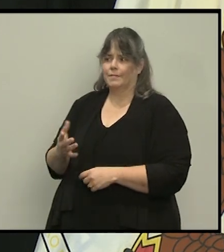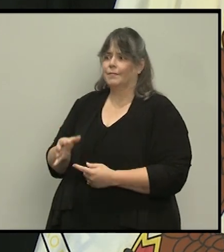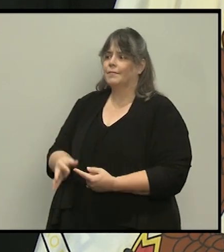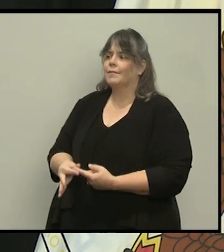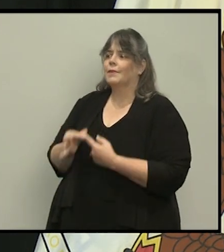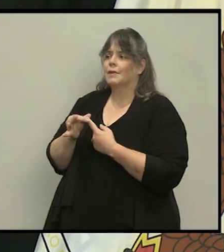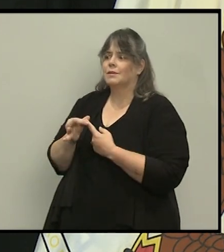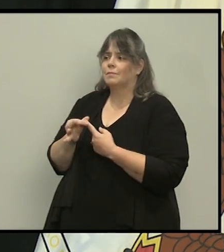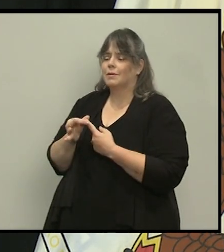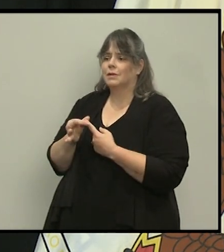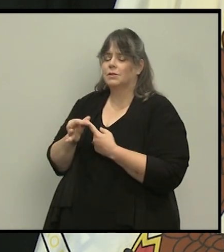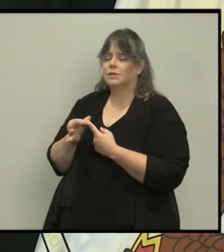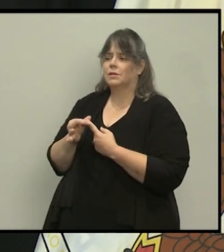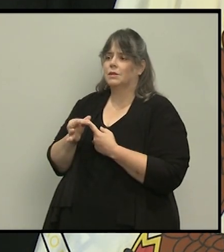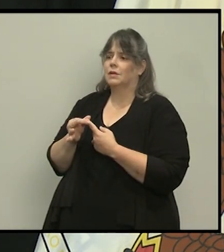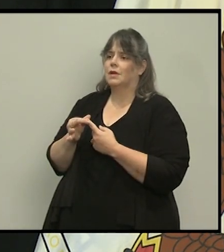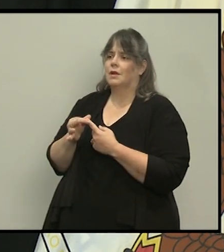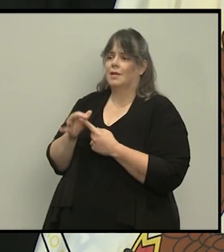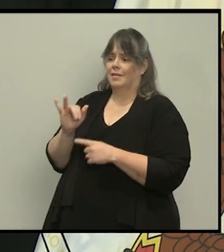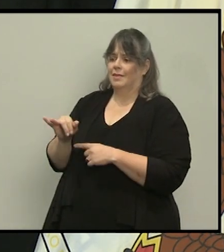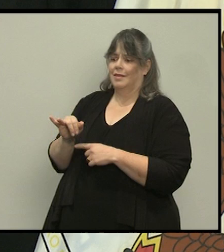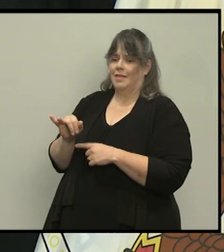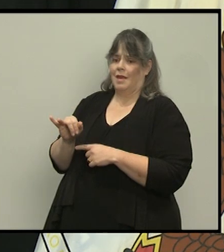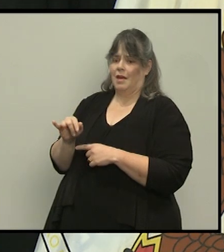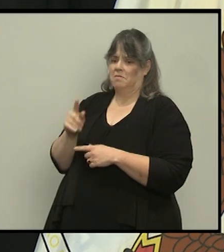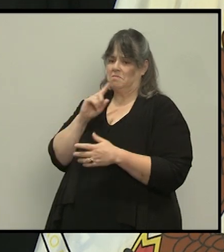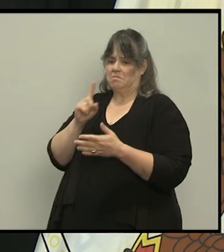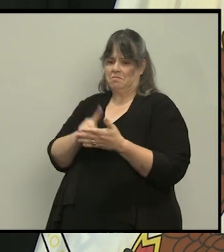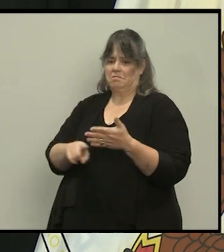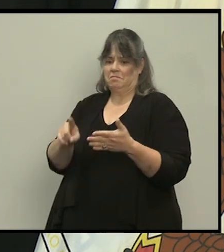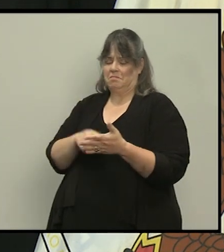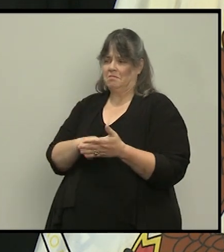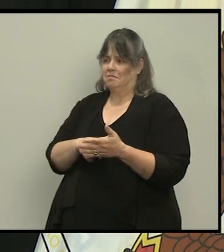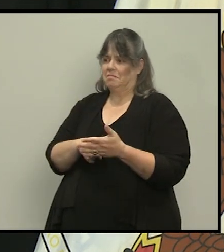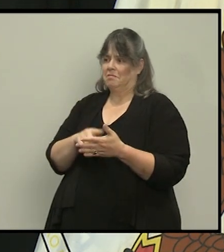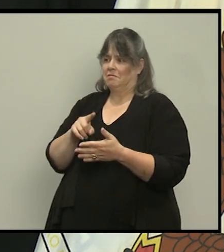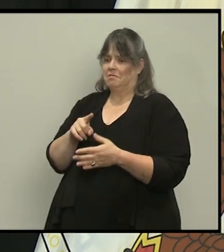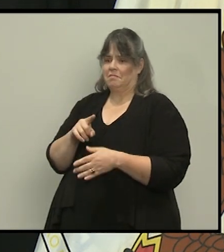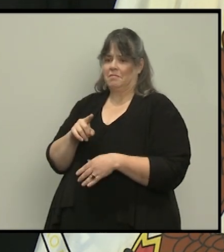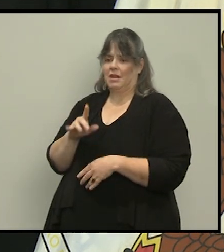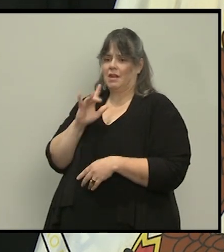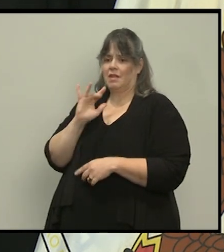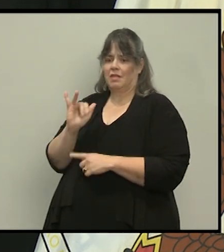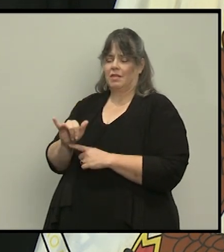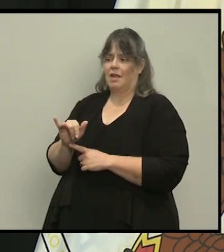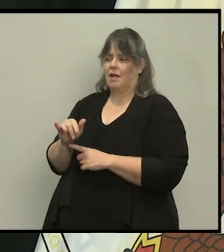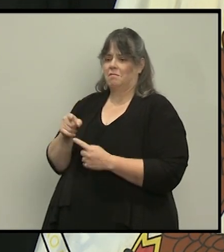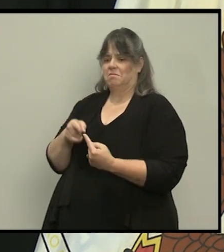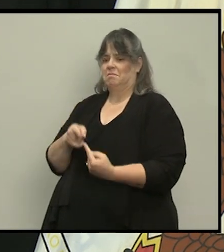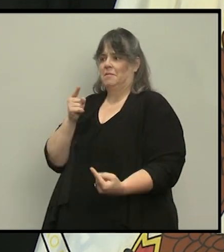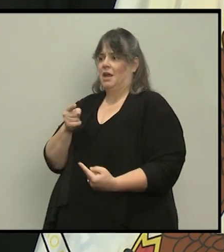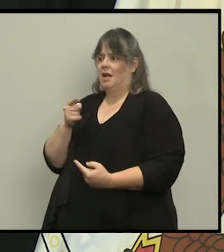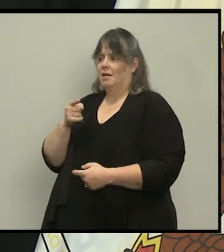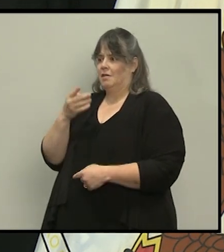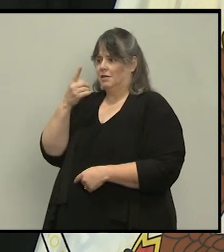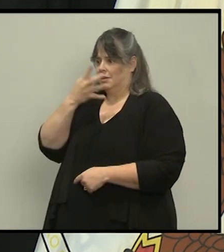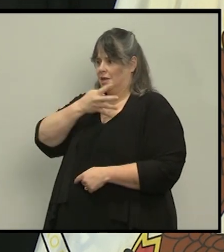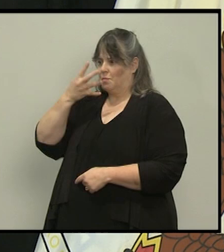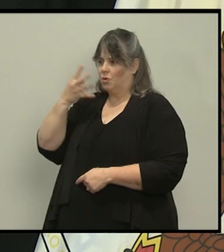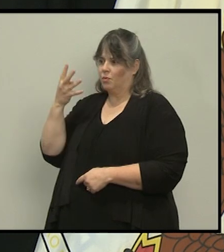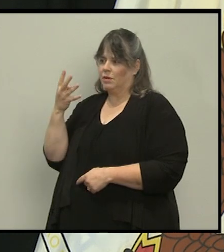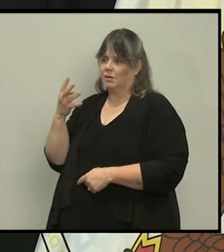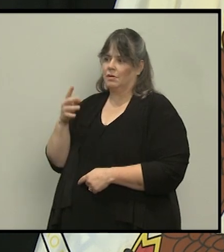especially given the xenophobia and anti-immigration aspects of how